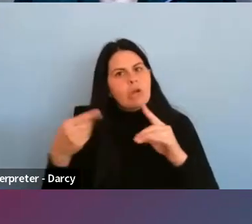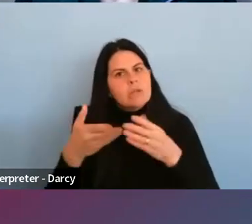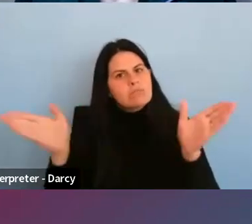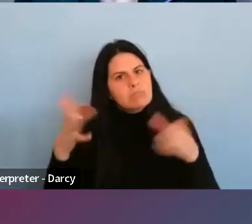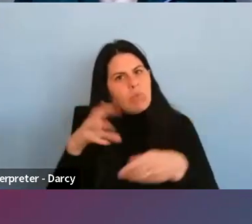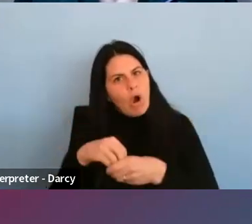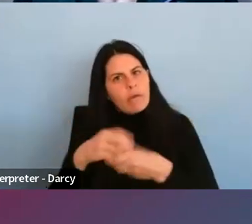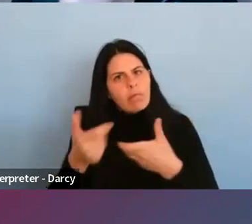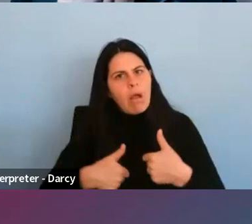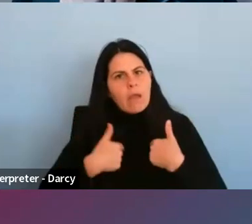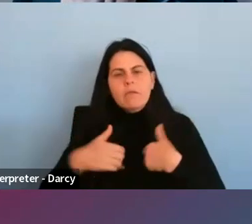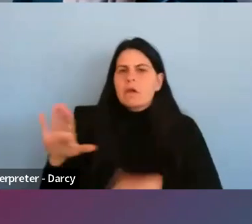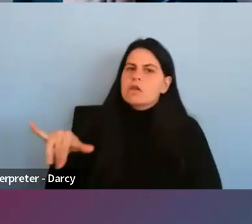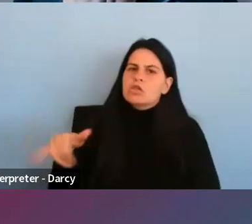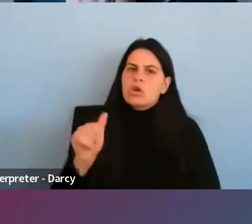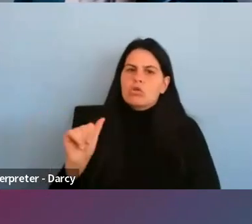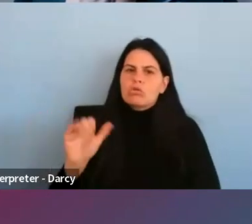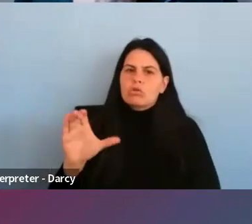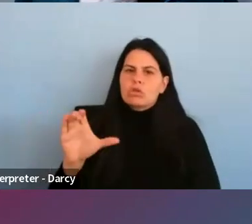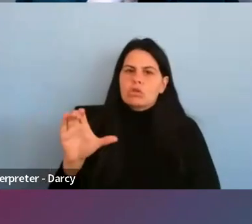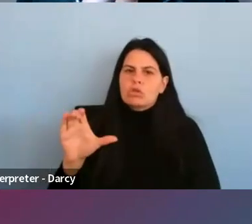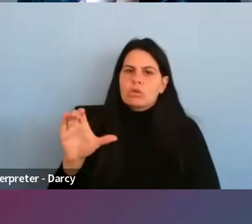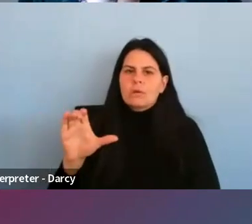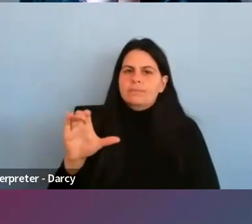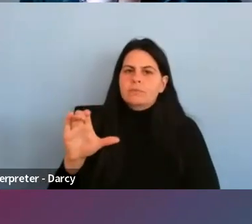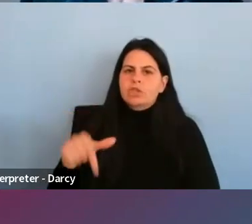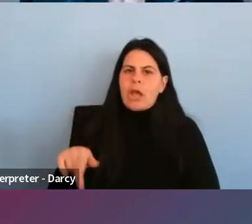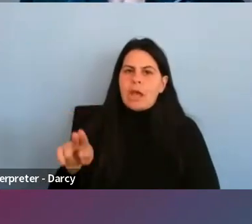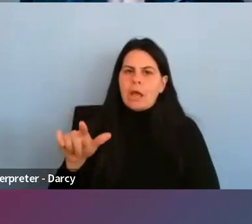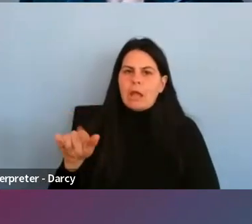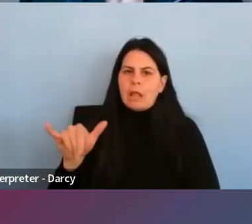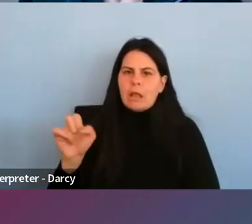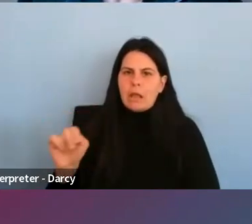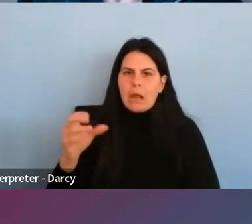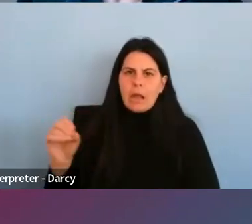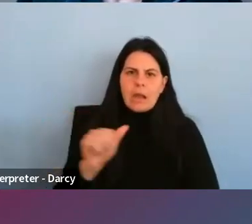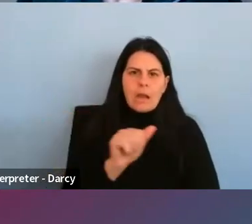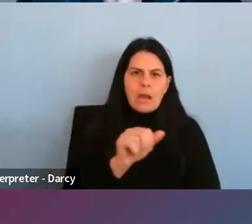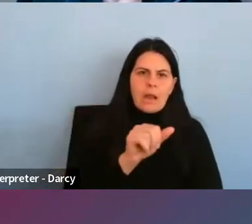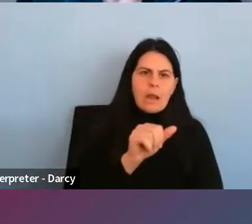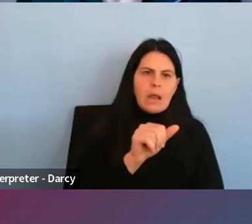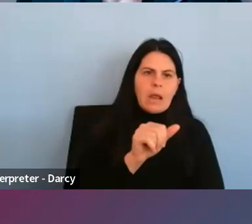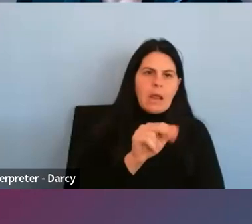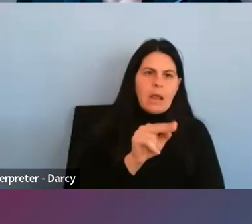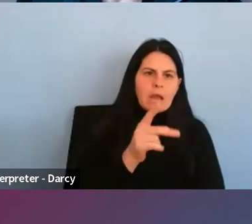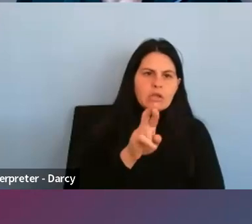Jacquelyn, Andraéa, did you want to add on to that? Well, sure. This is Andraéa.